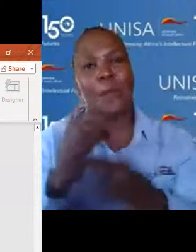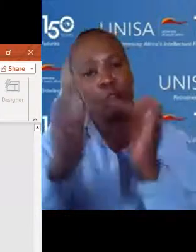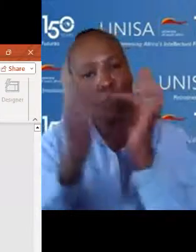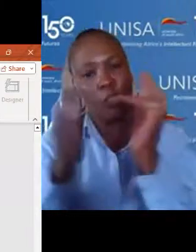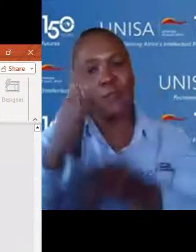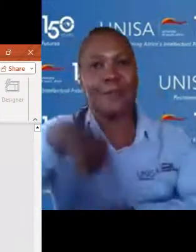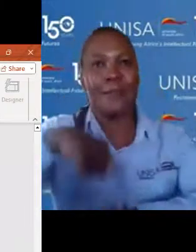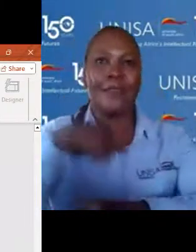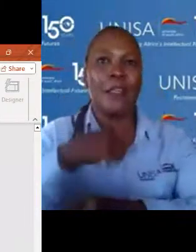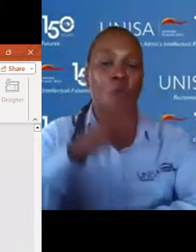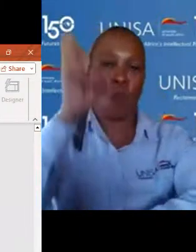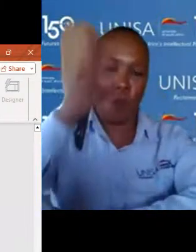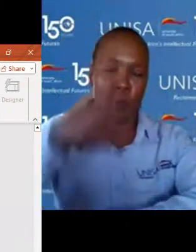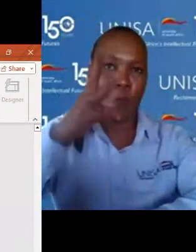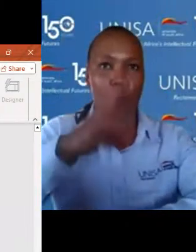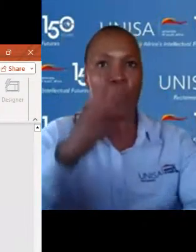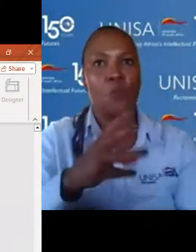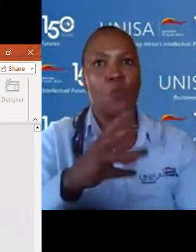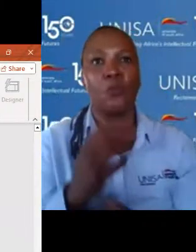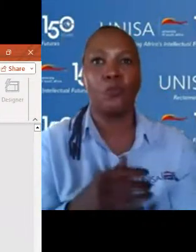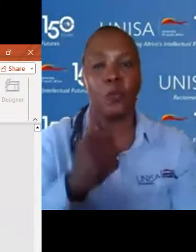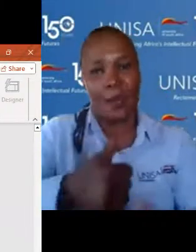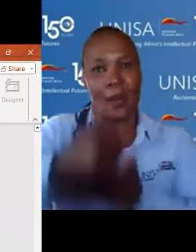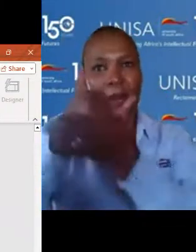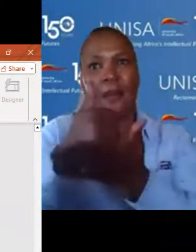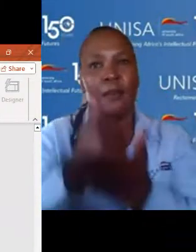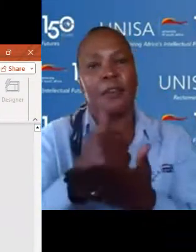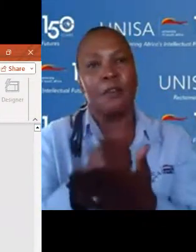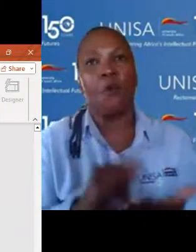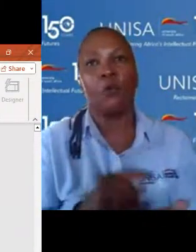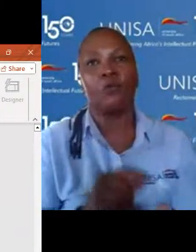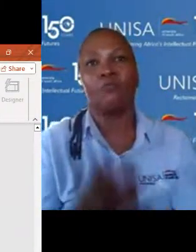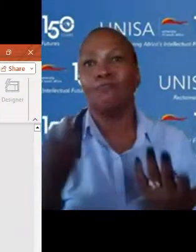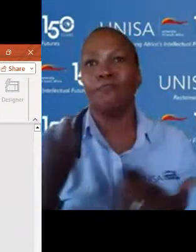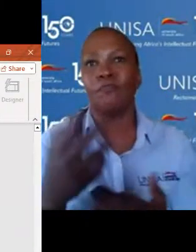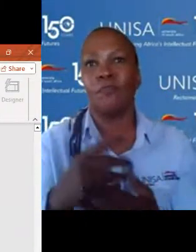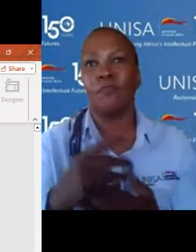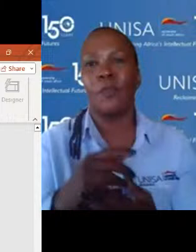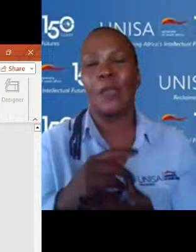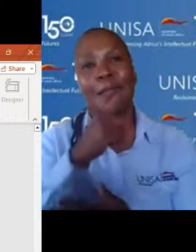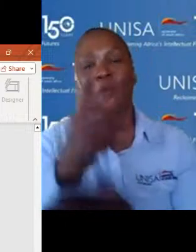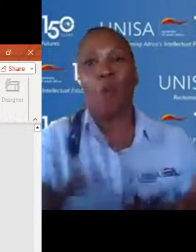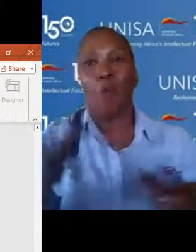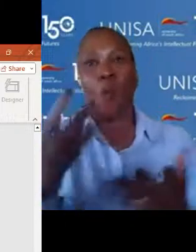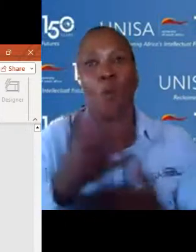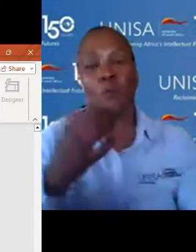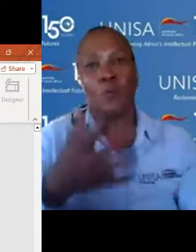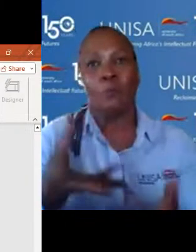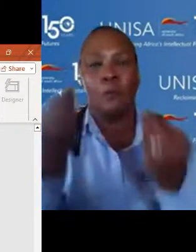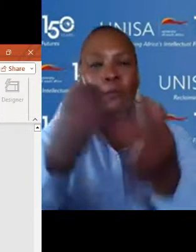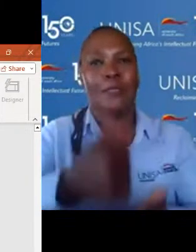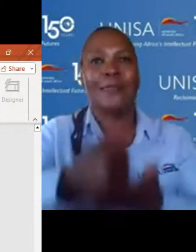definitely show you or tell you where you can get assistance